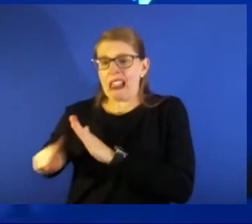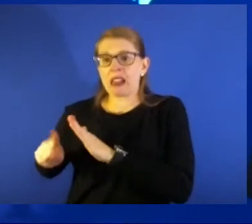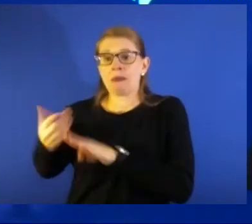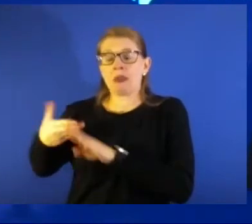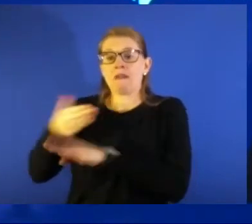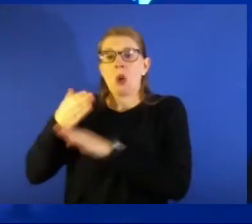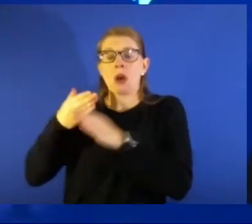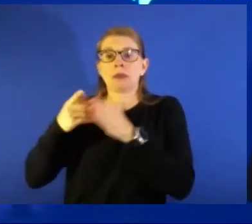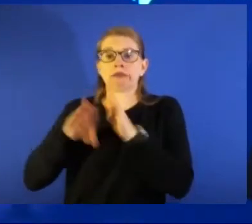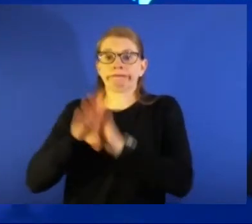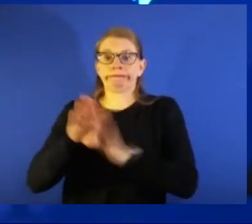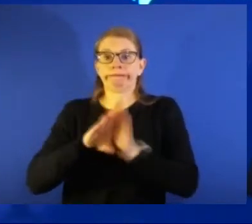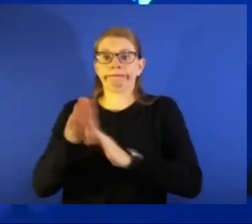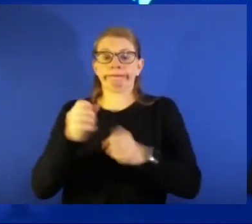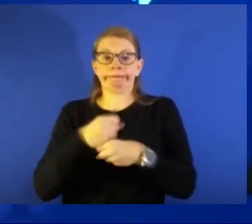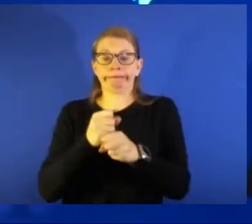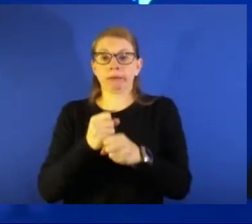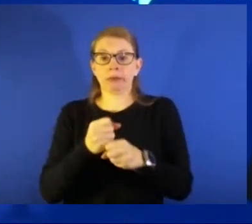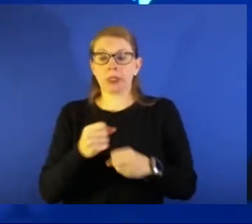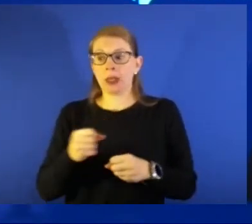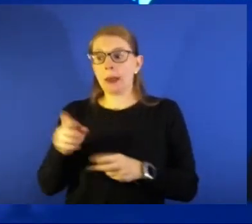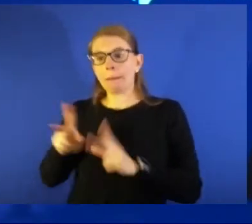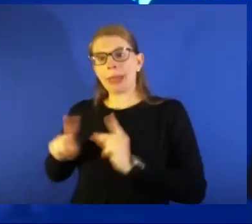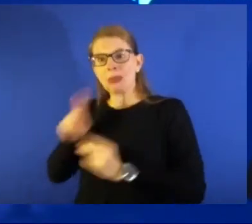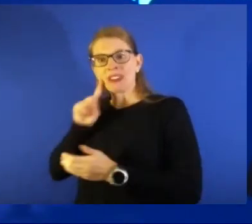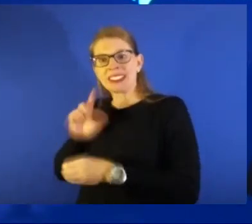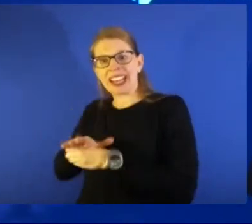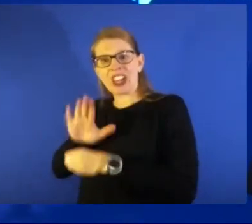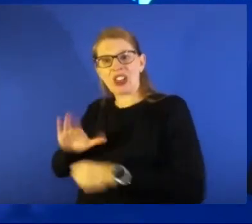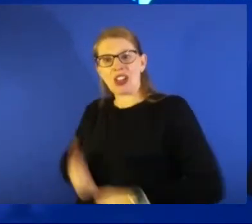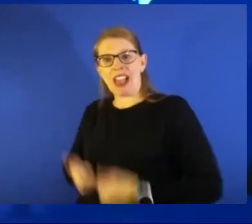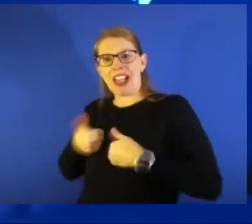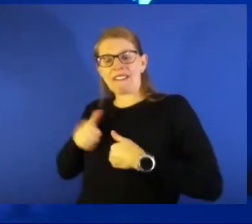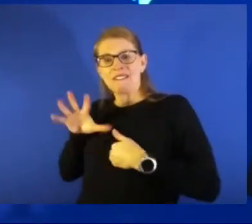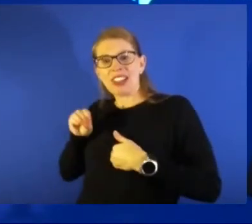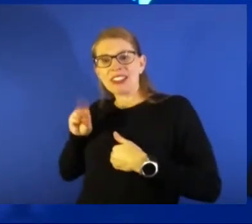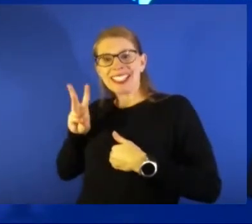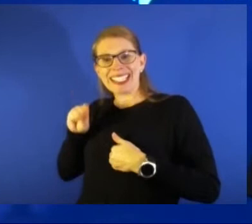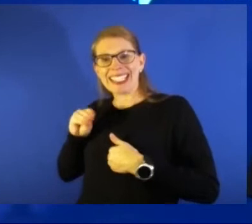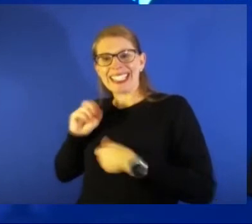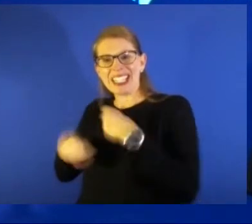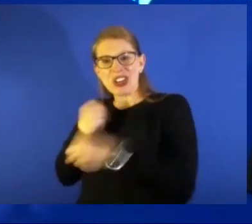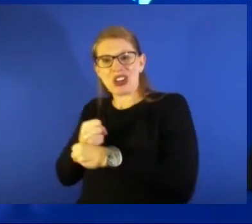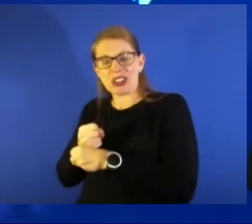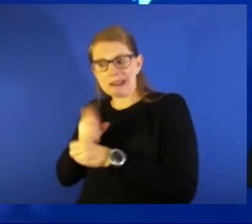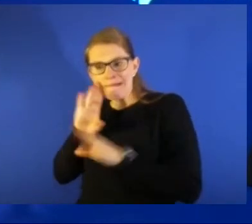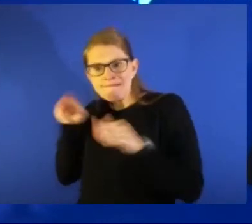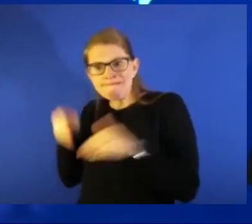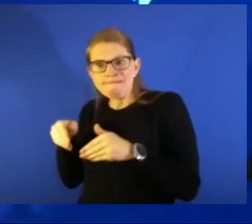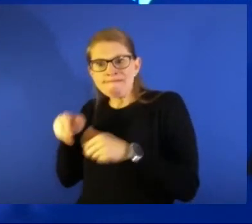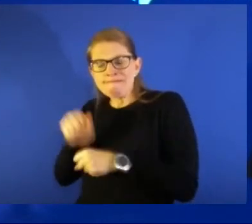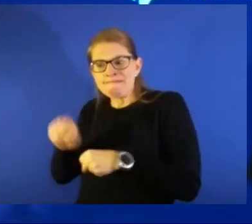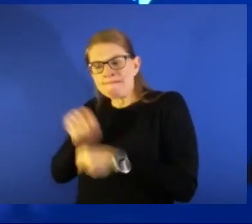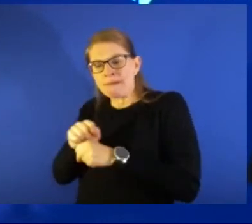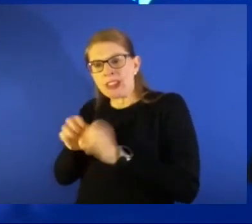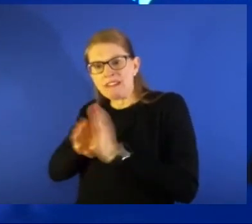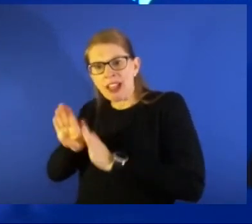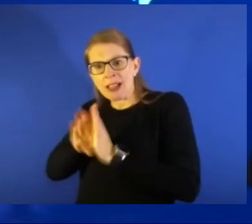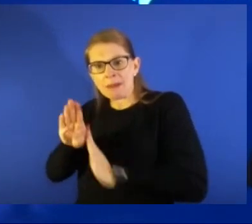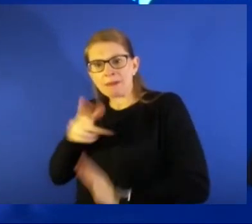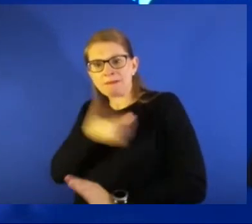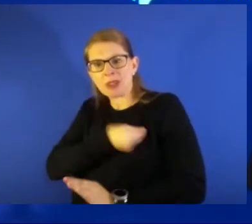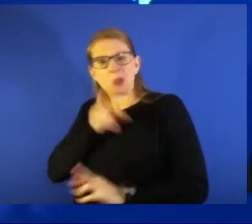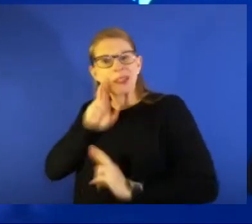there that they've dedicated their lives to this, 50, 60 years to vaccines, and they show some respect.